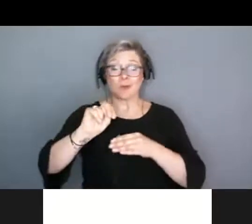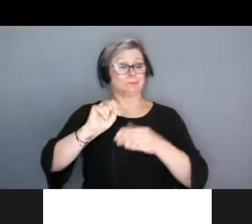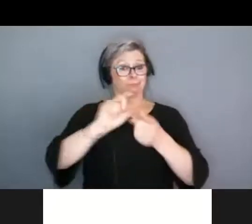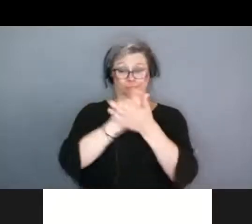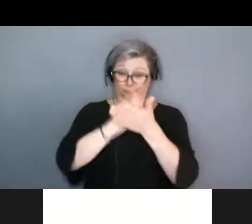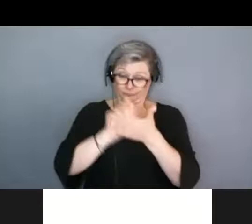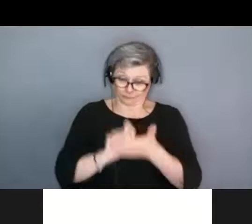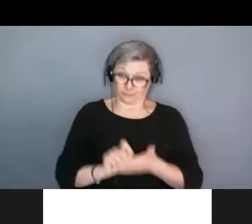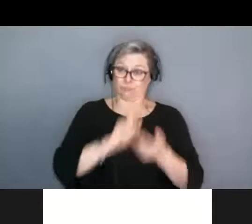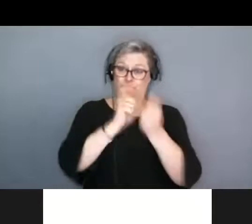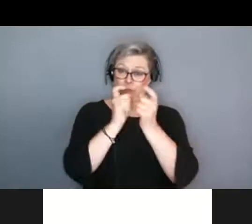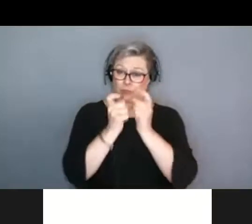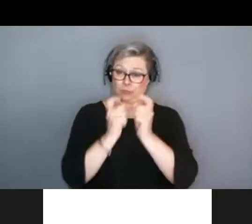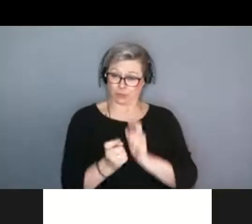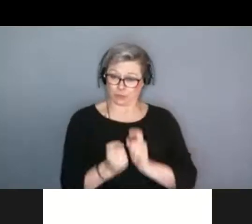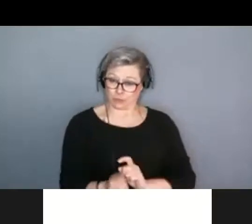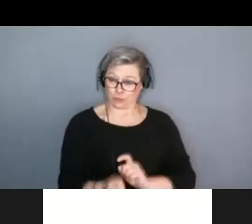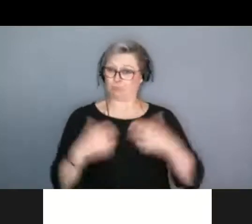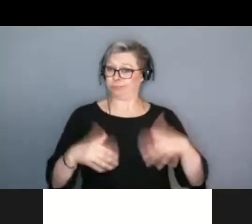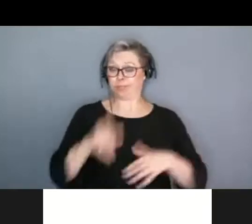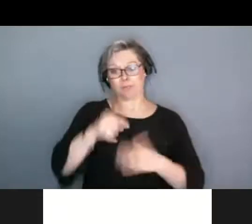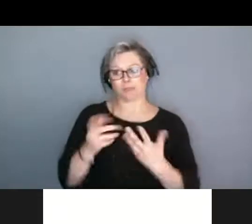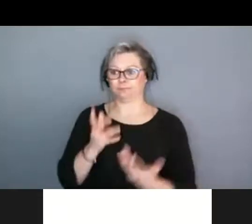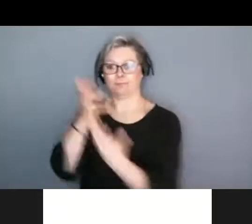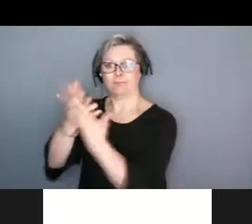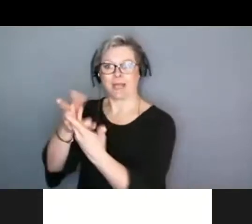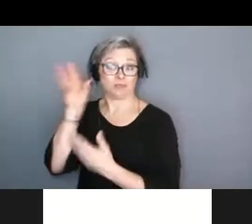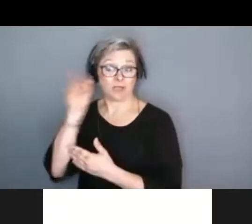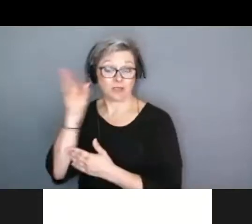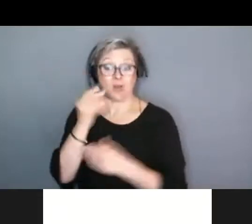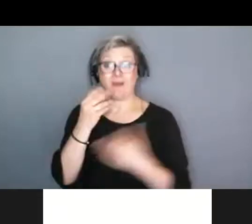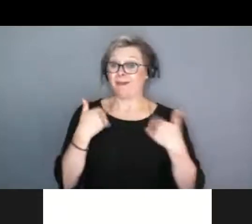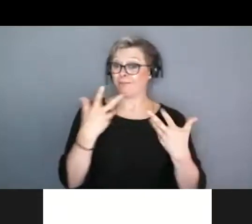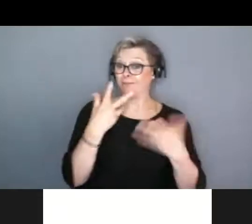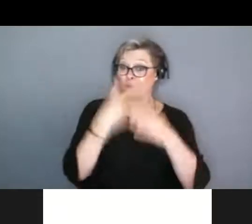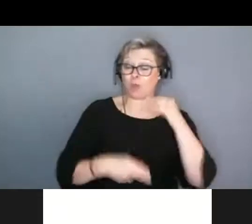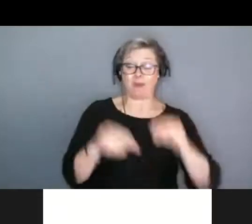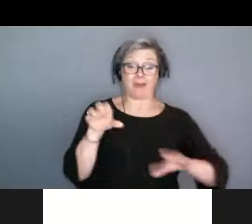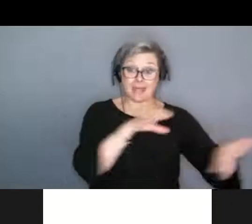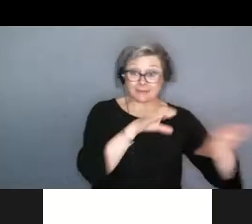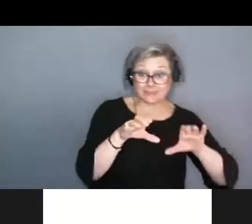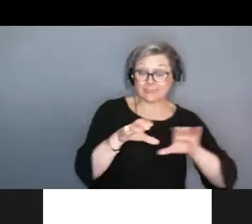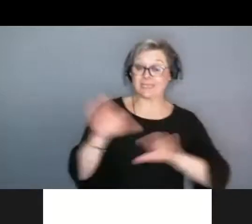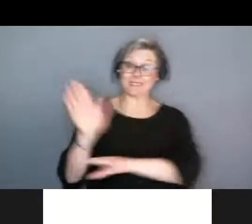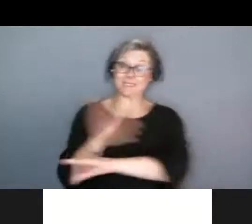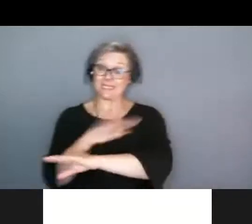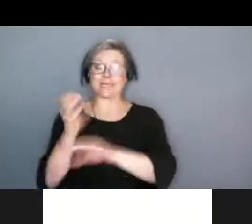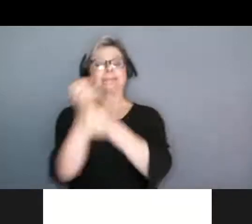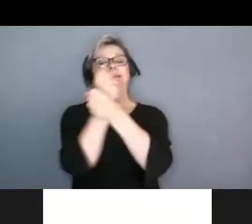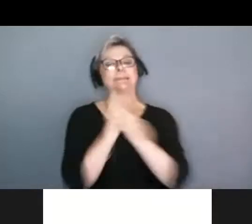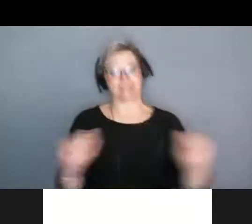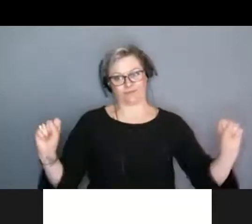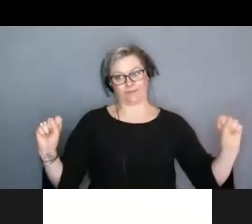had a way of both acting and singing the live show in a safe way and creating